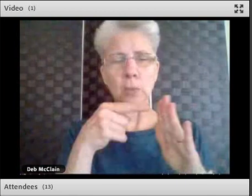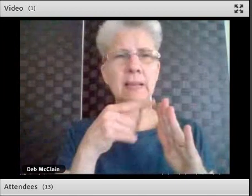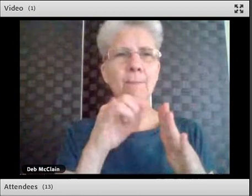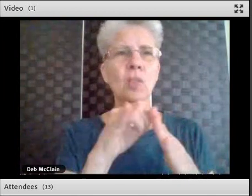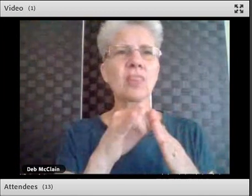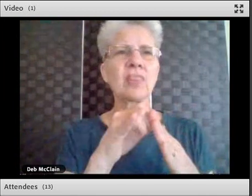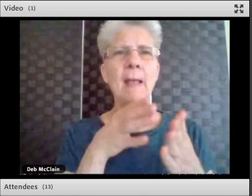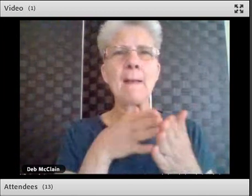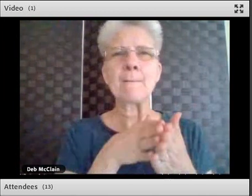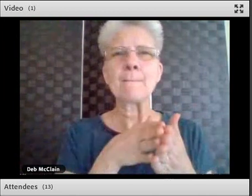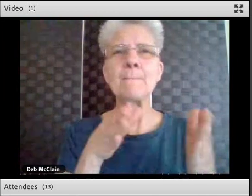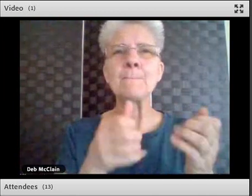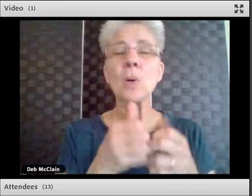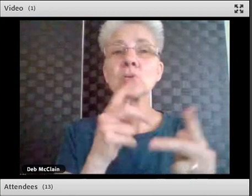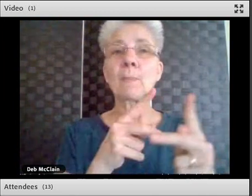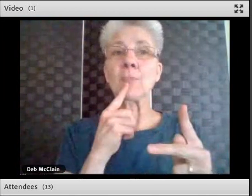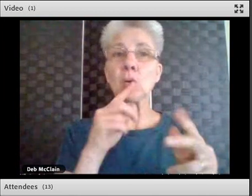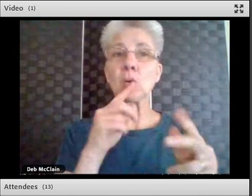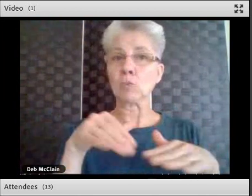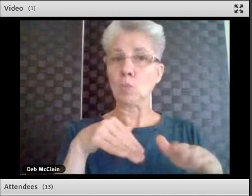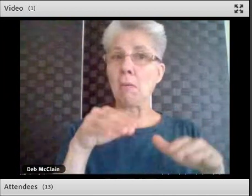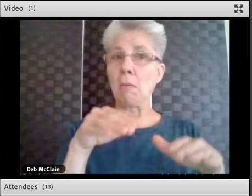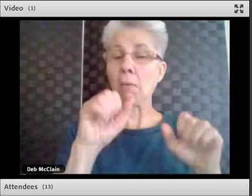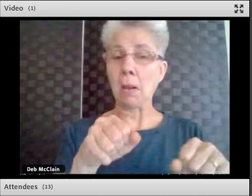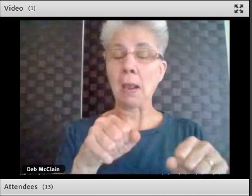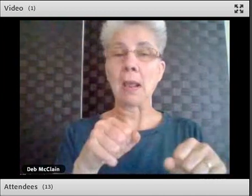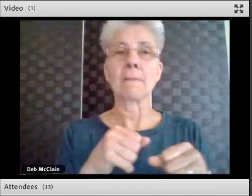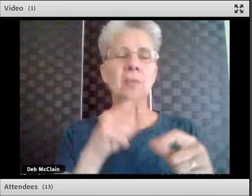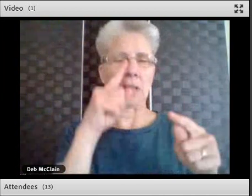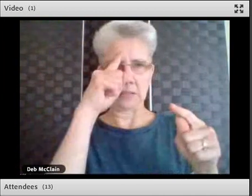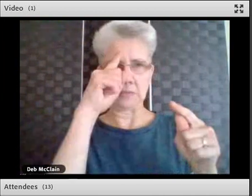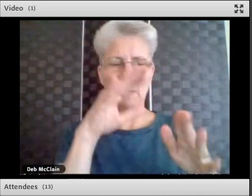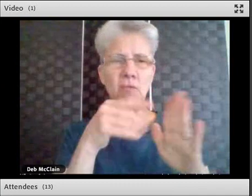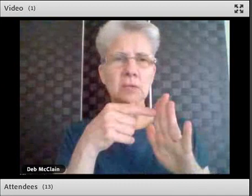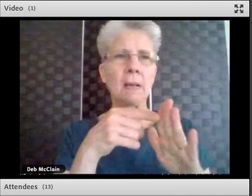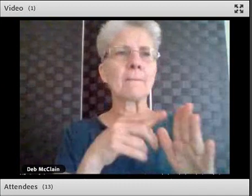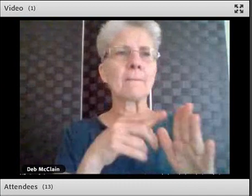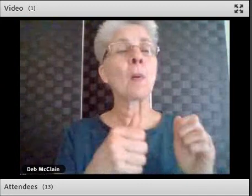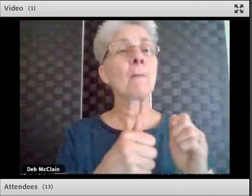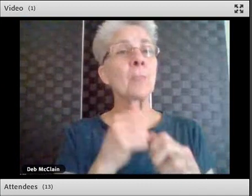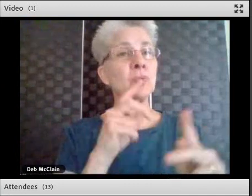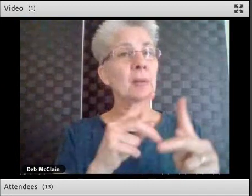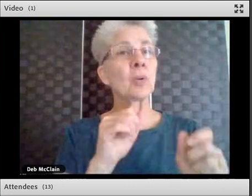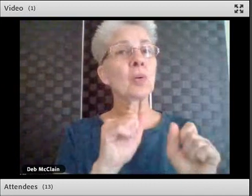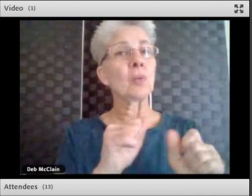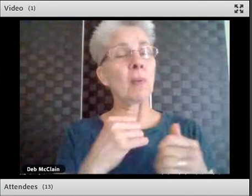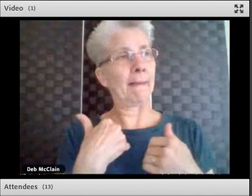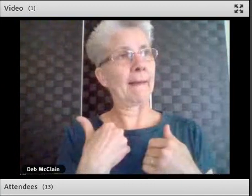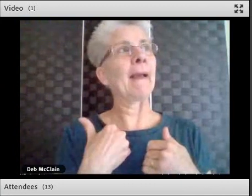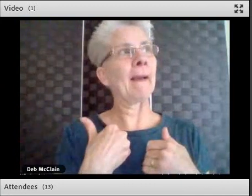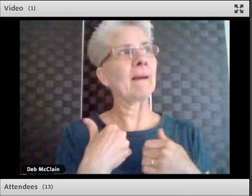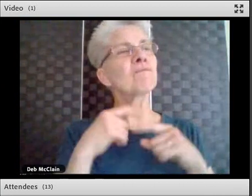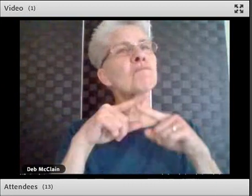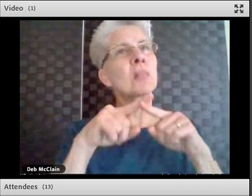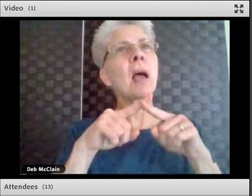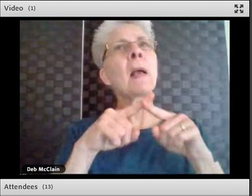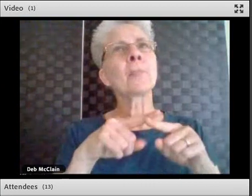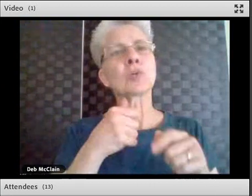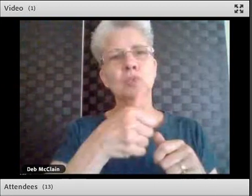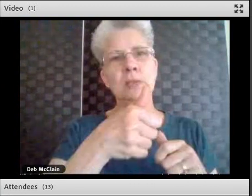that the vast majority of people can walk. It's expected, for example, that the vast majority of people have